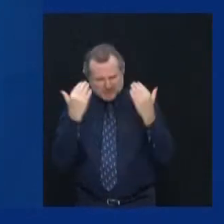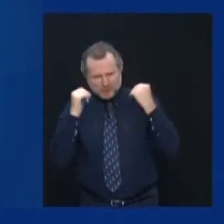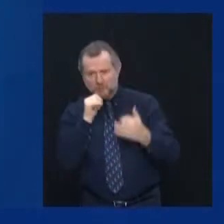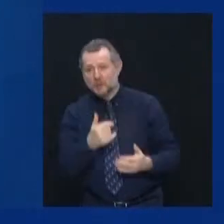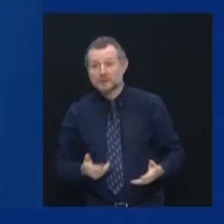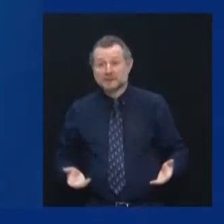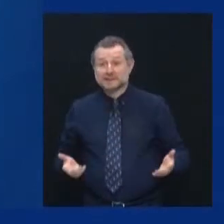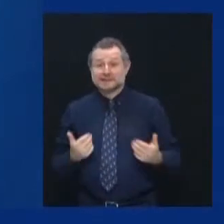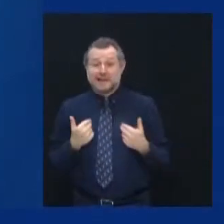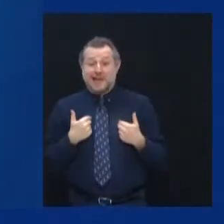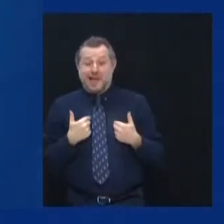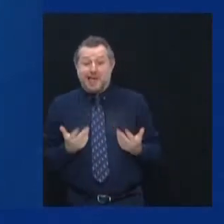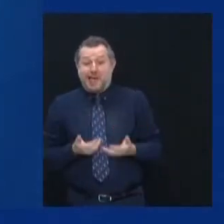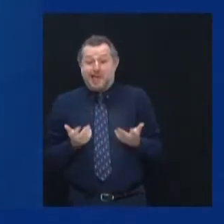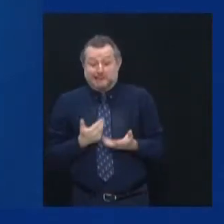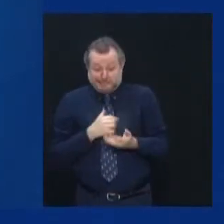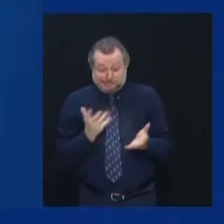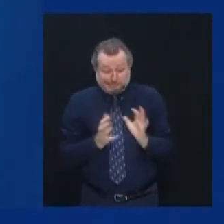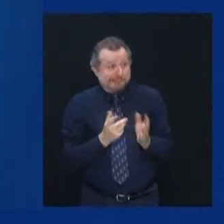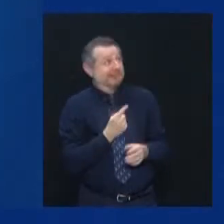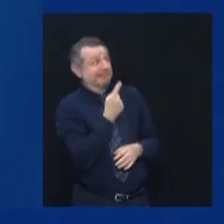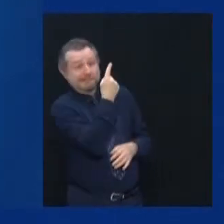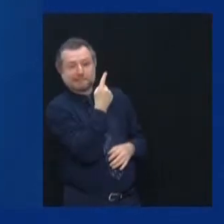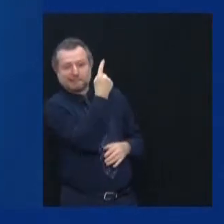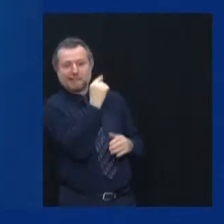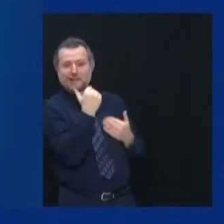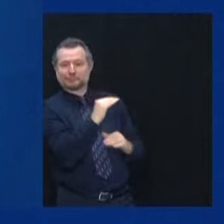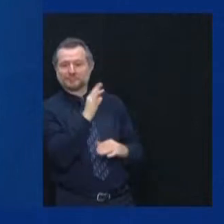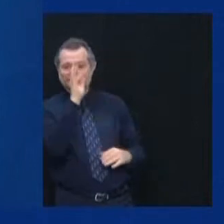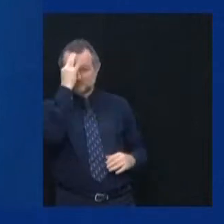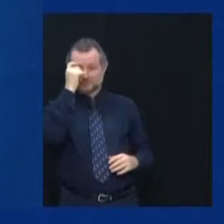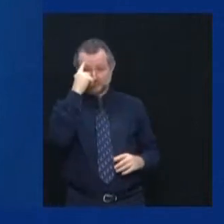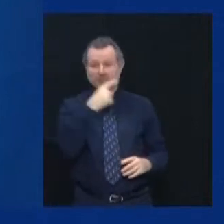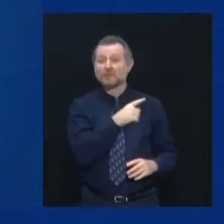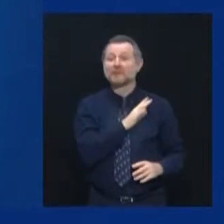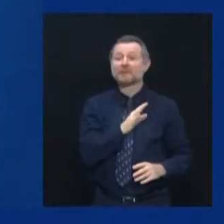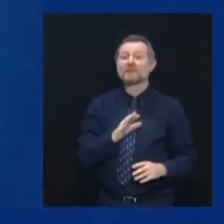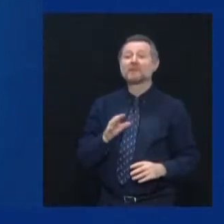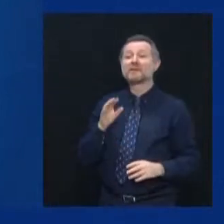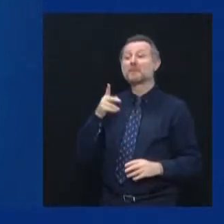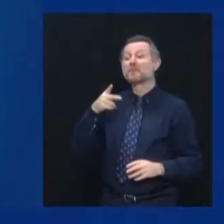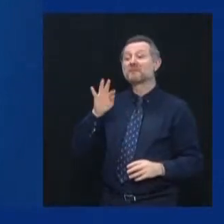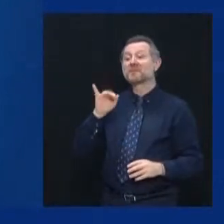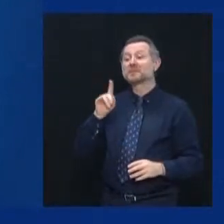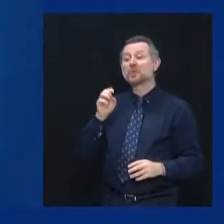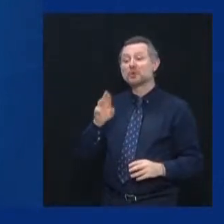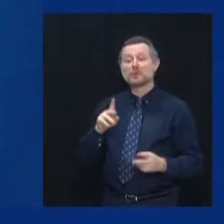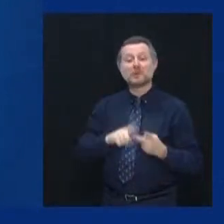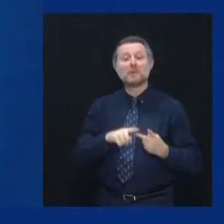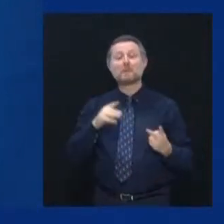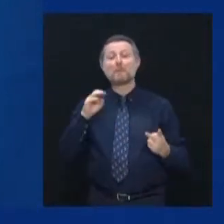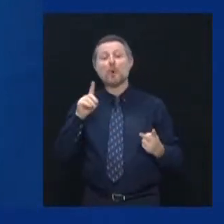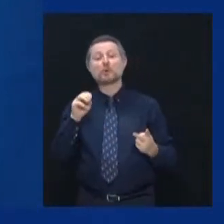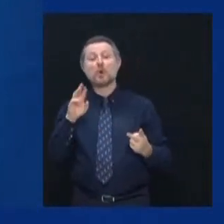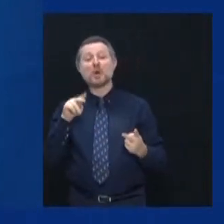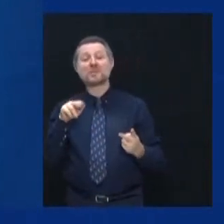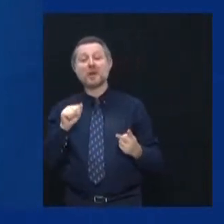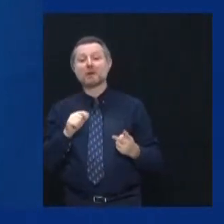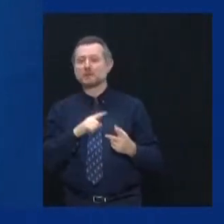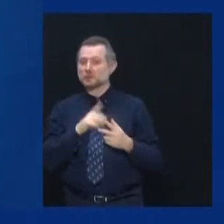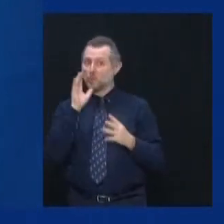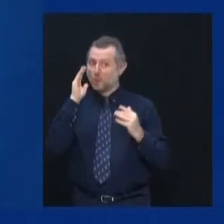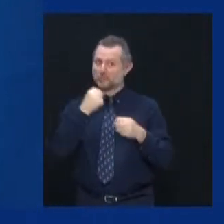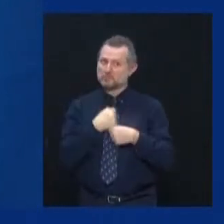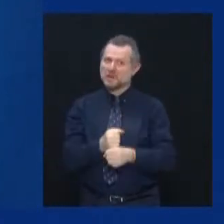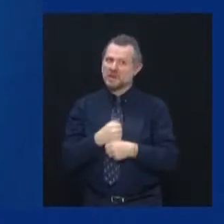could. Pfizer, Moderna, hopefully the supply increases.